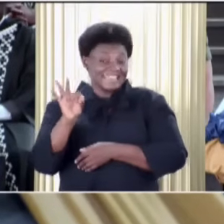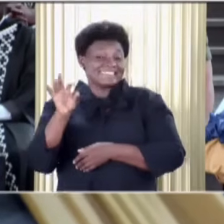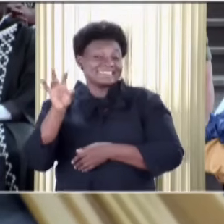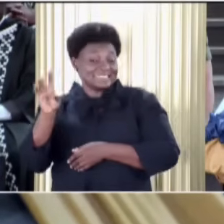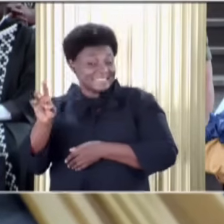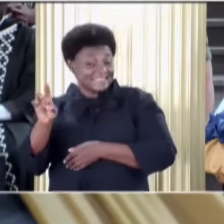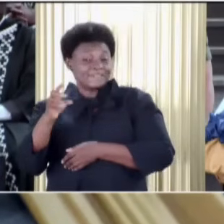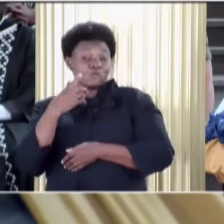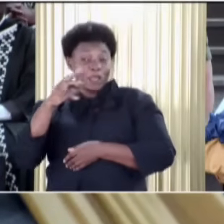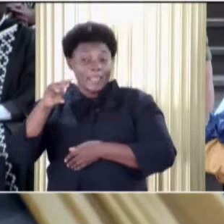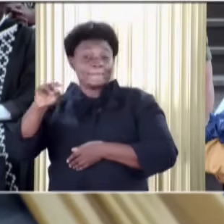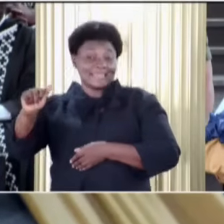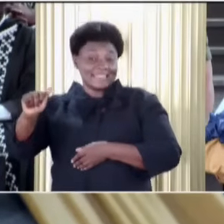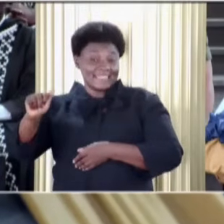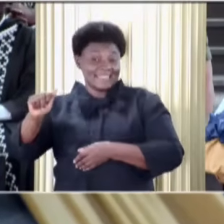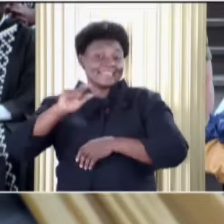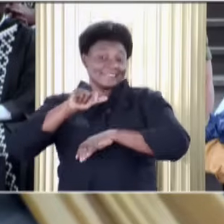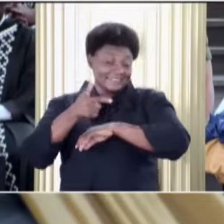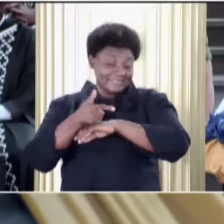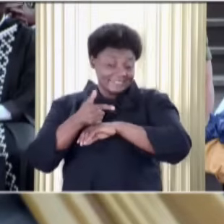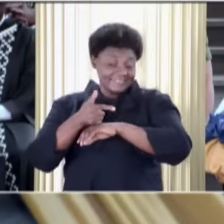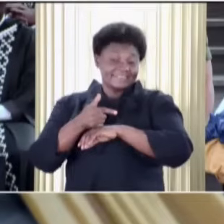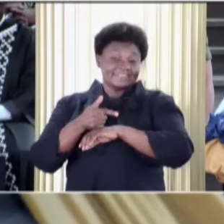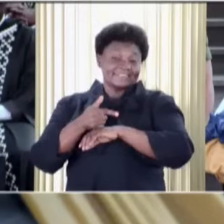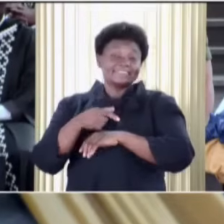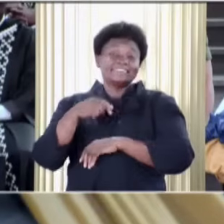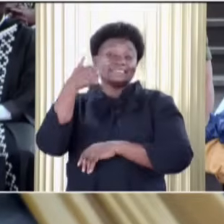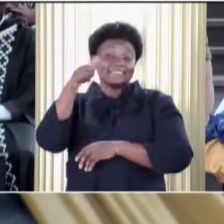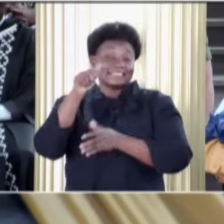4,197 master's graduates,